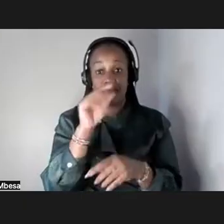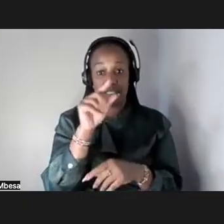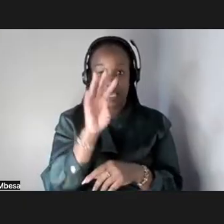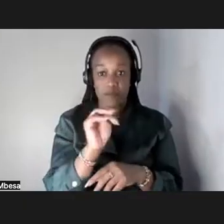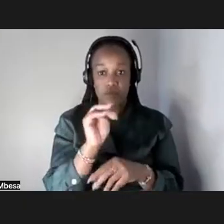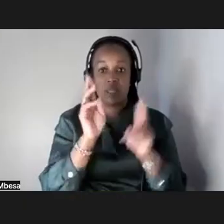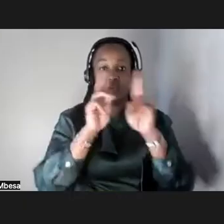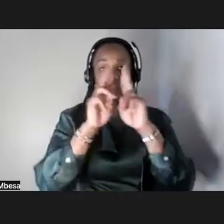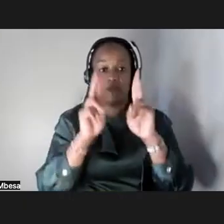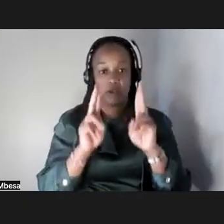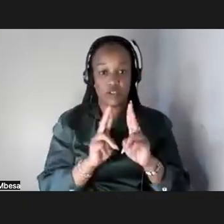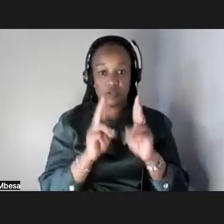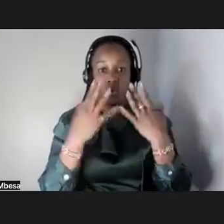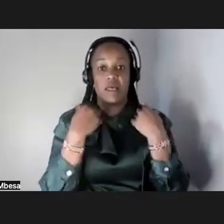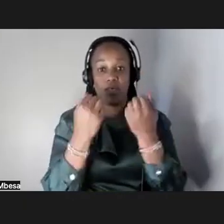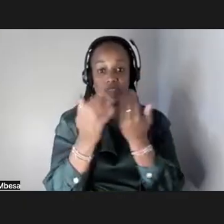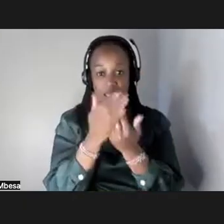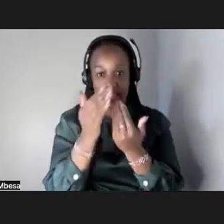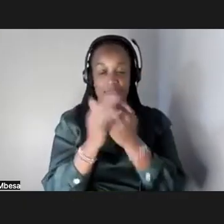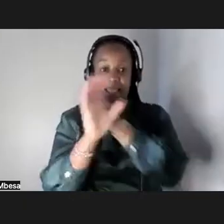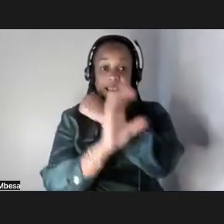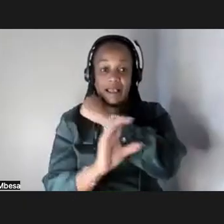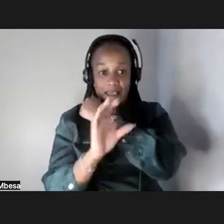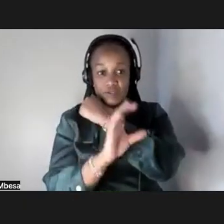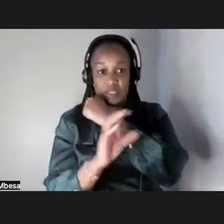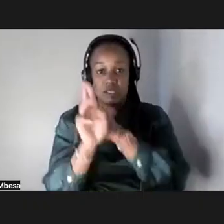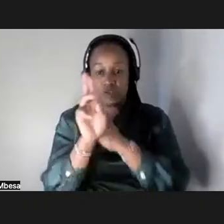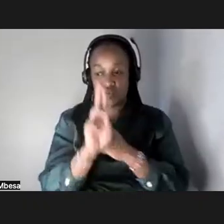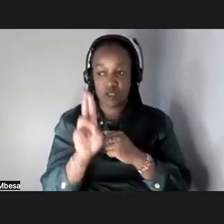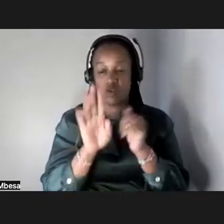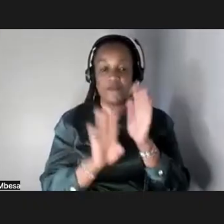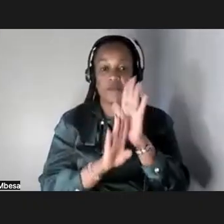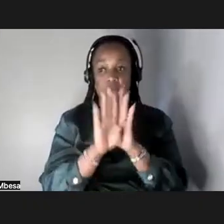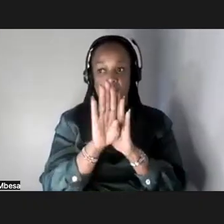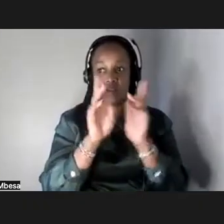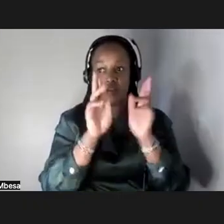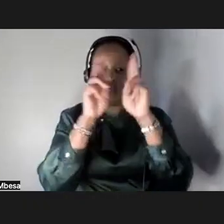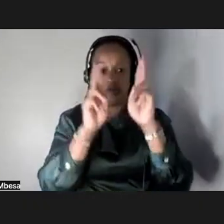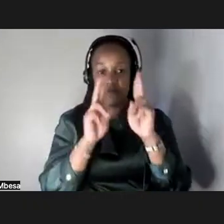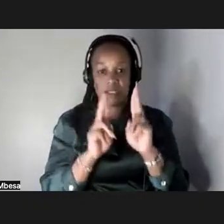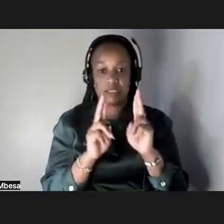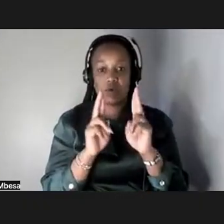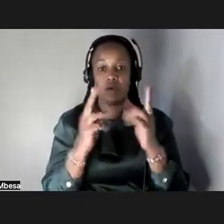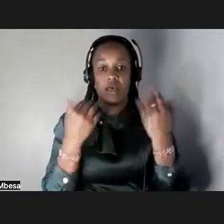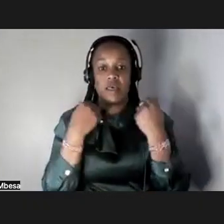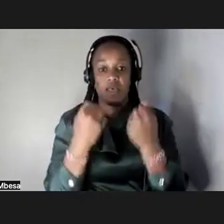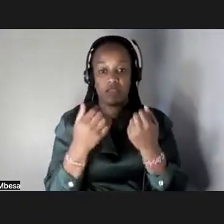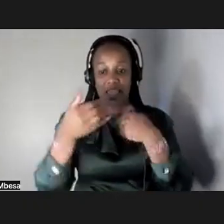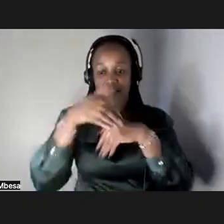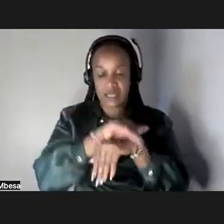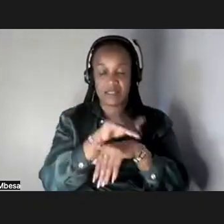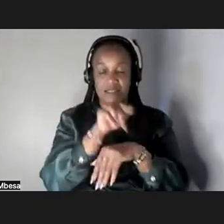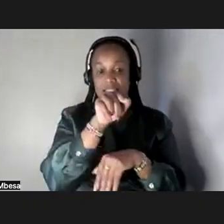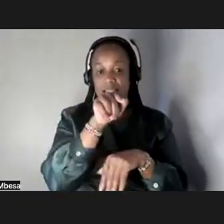coverage compendium that countries use to develop their universal health coverage packages. So that's an important element as